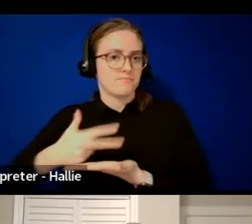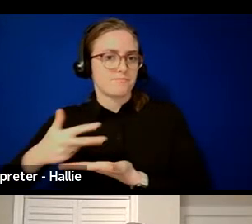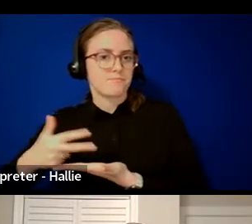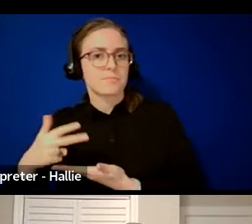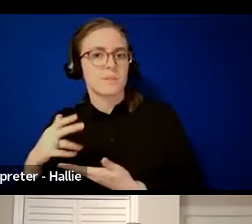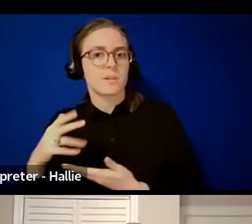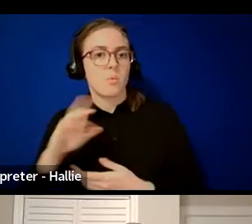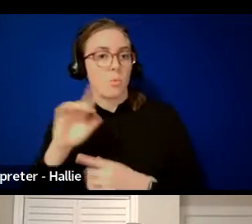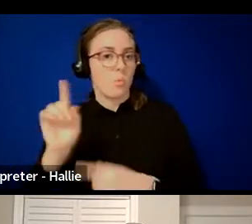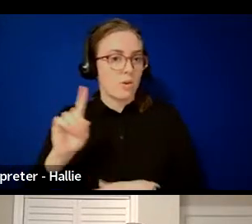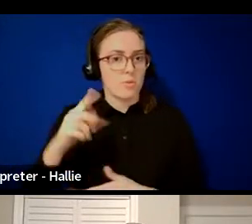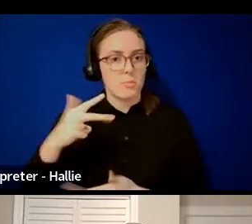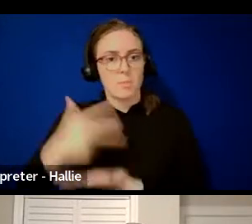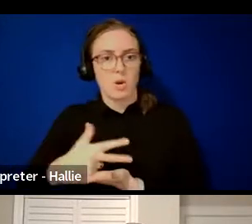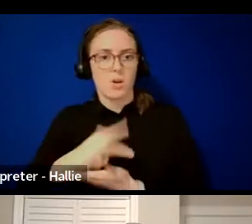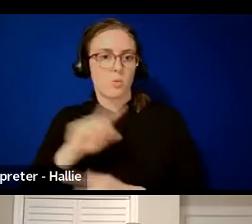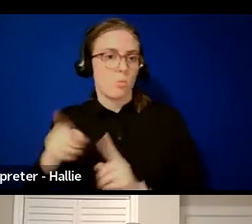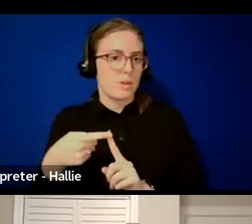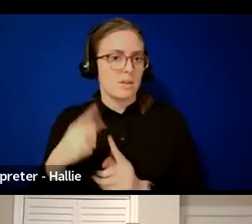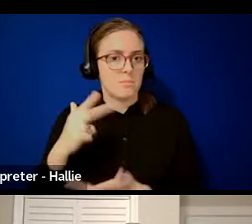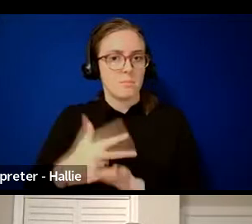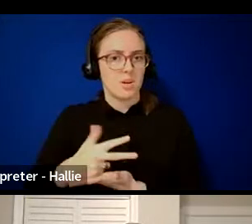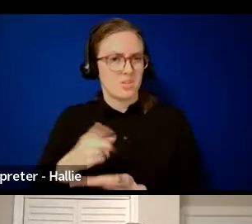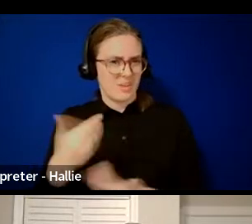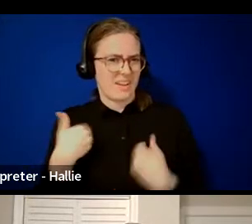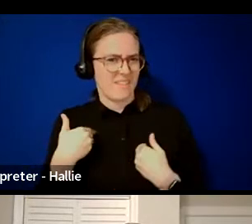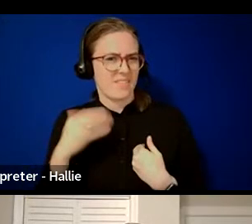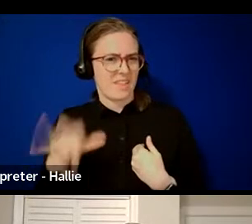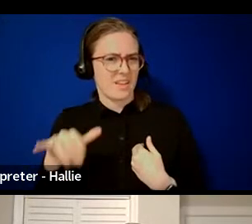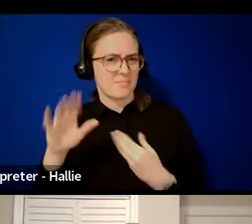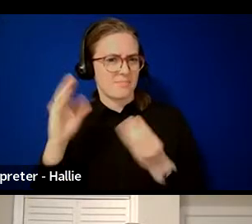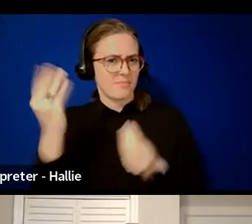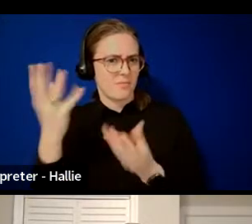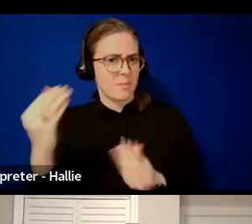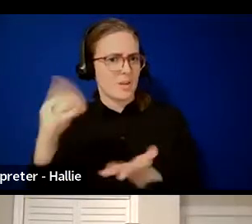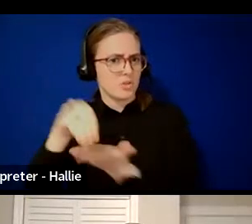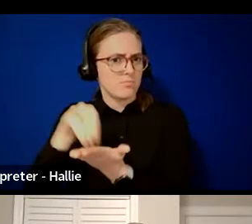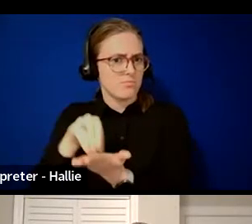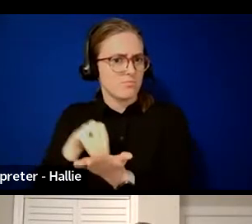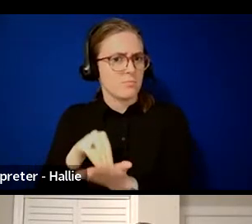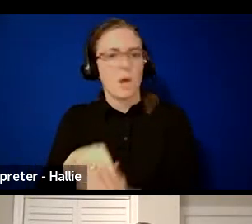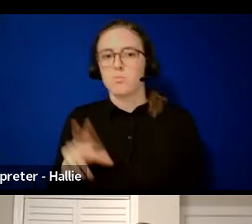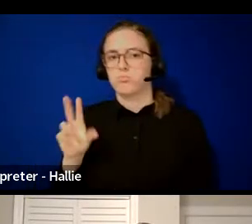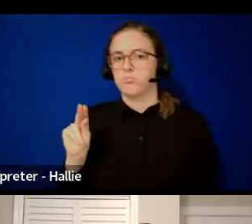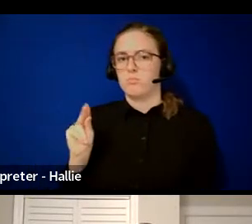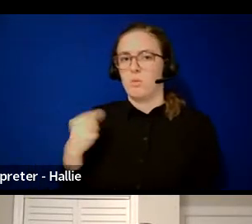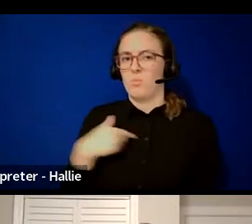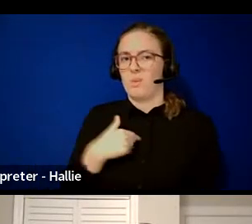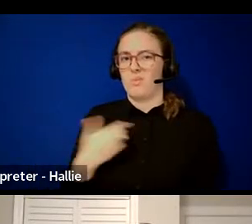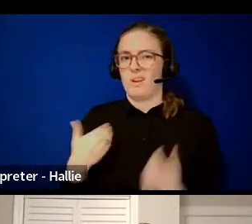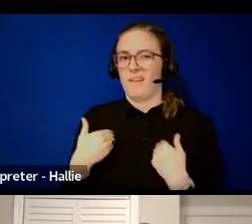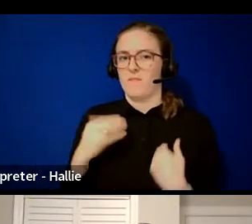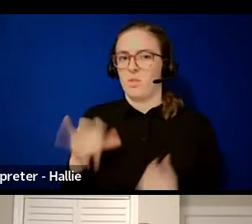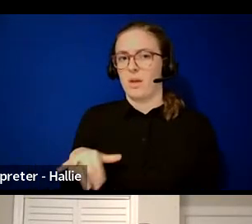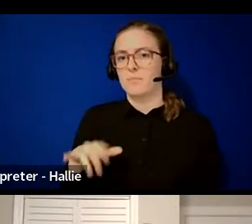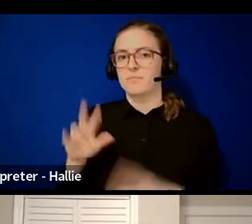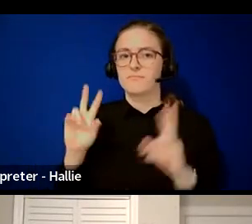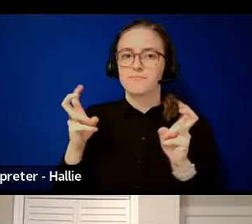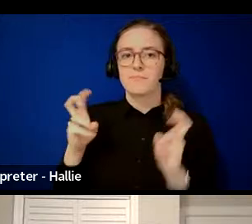that data by any chance? No, we don't have fixed posts anymore. The chief doesn't like fixed